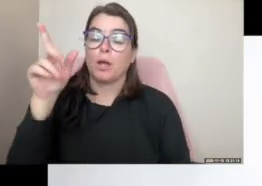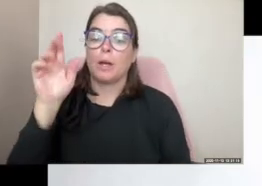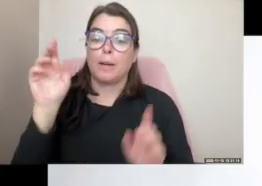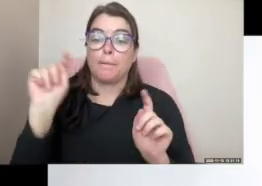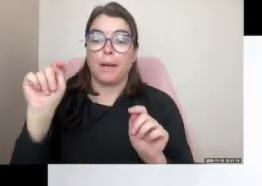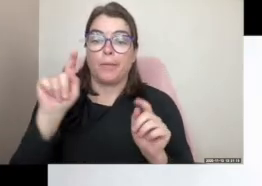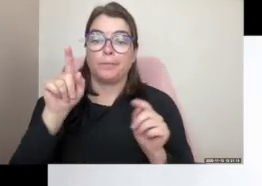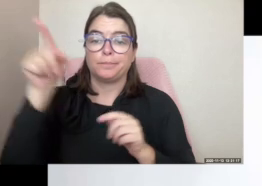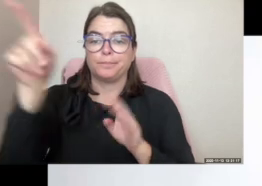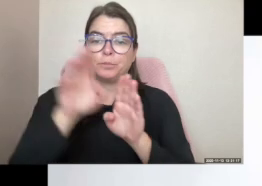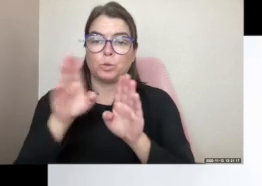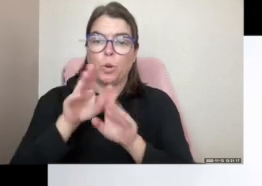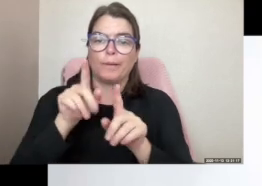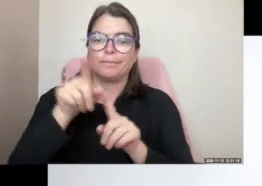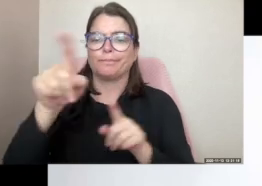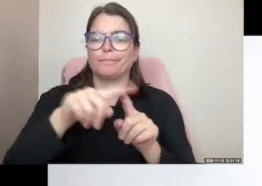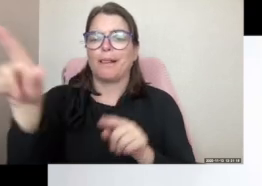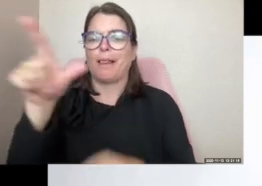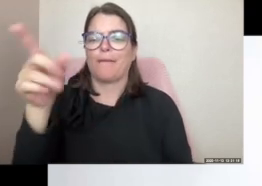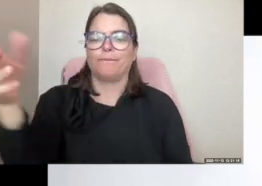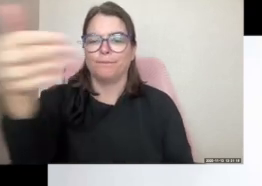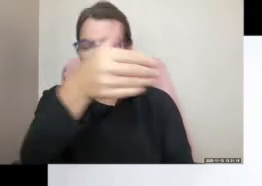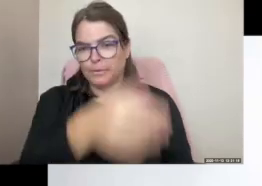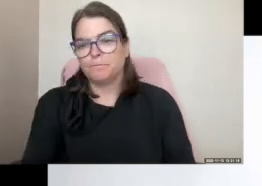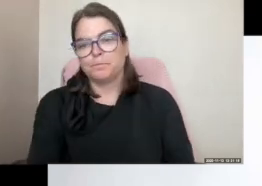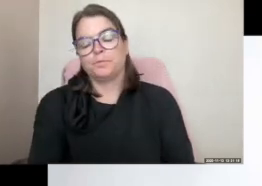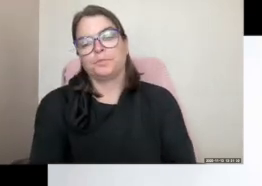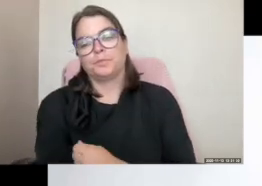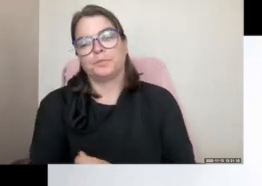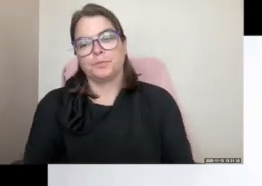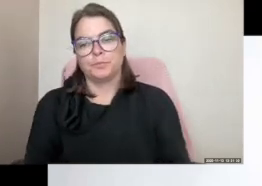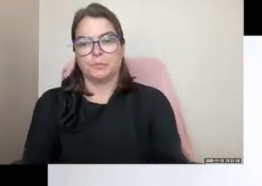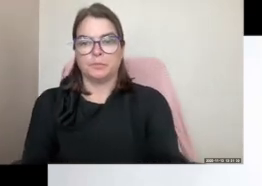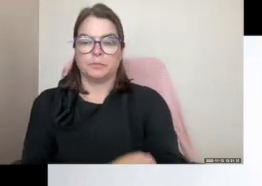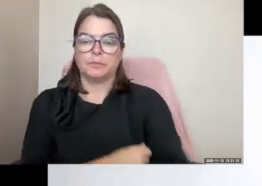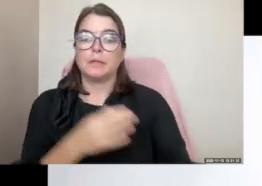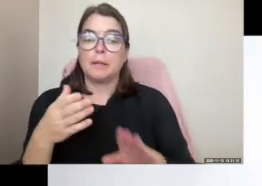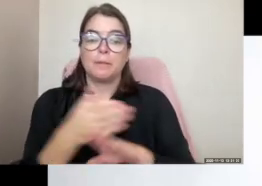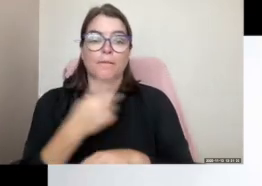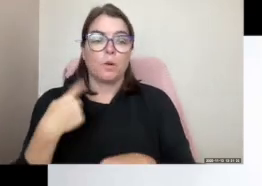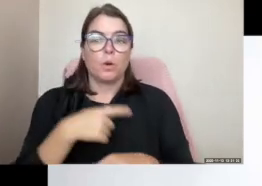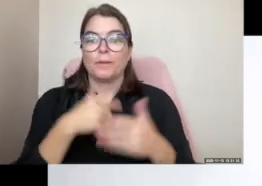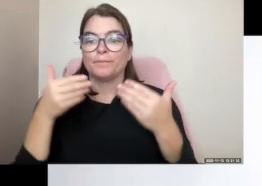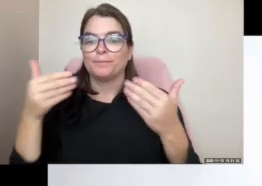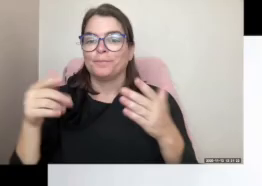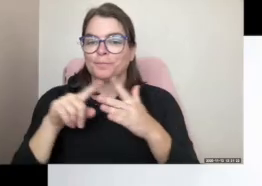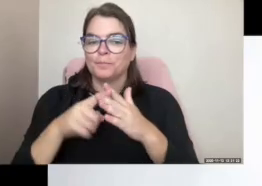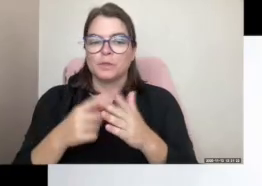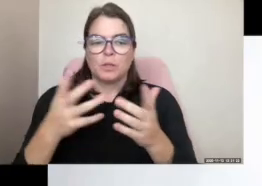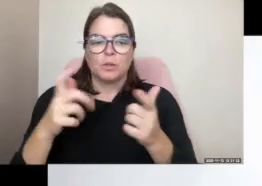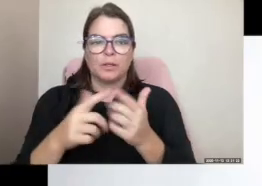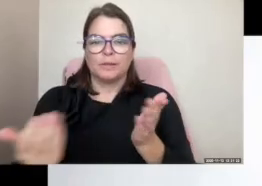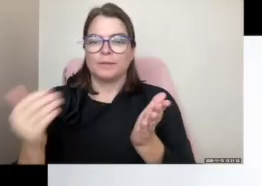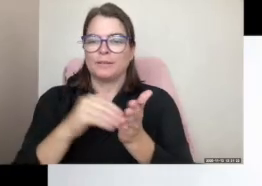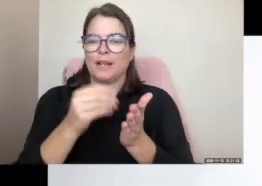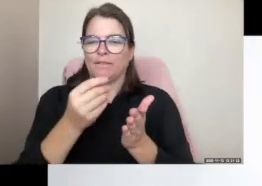stand by until we resume the meeting in the event of an emergency. Restrooms, by the way, are located out those doors and